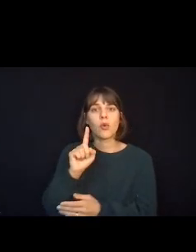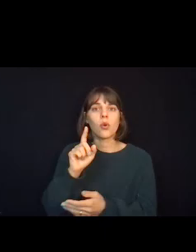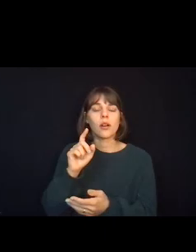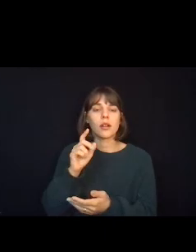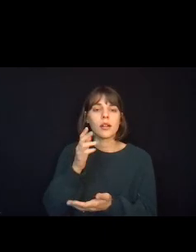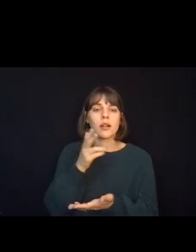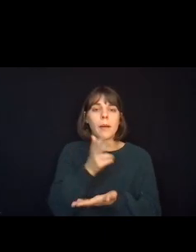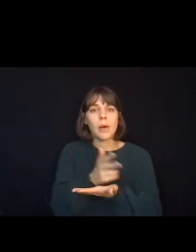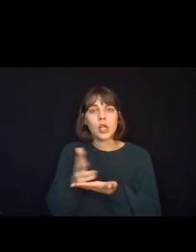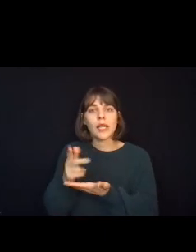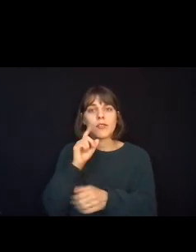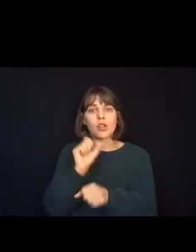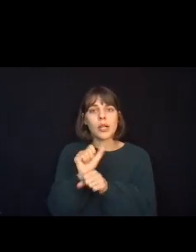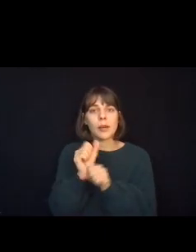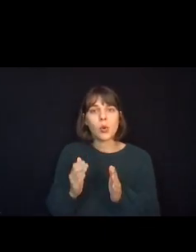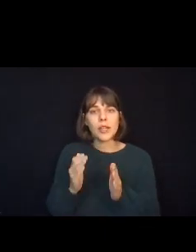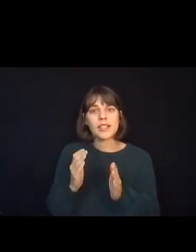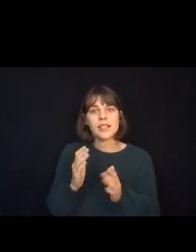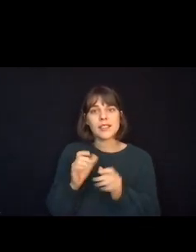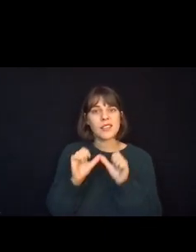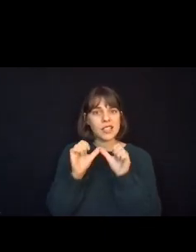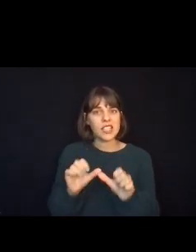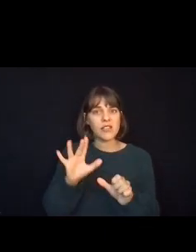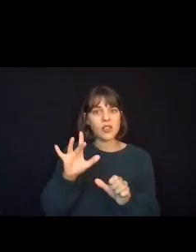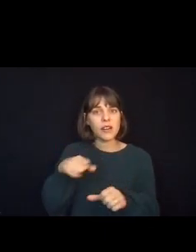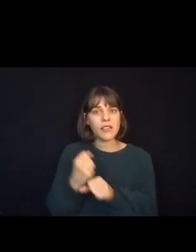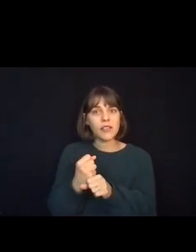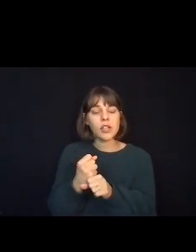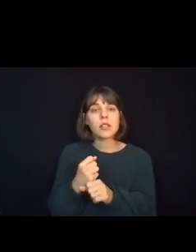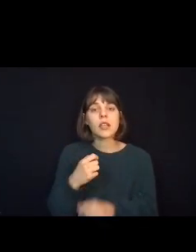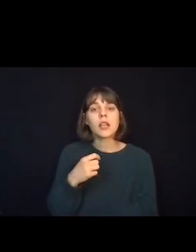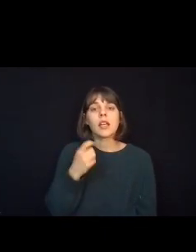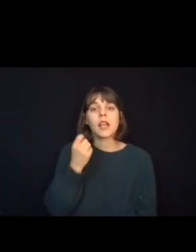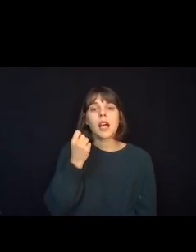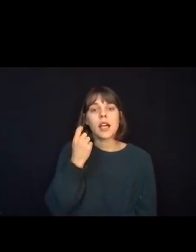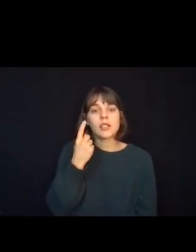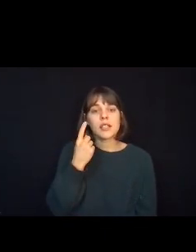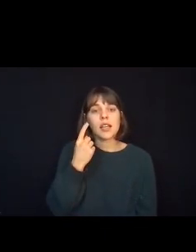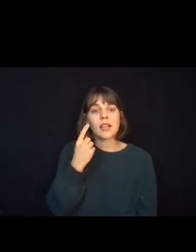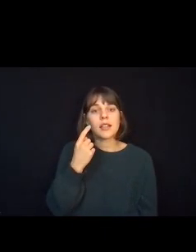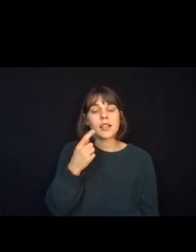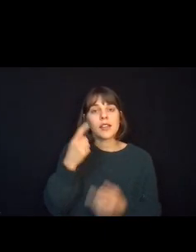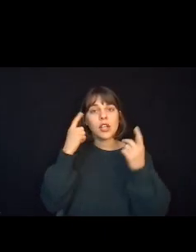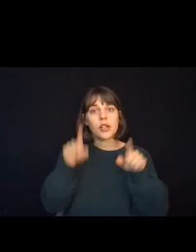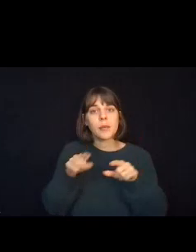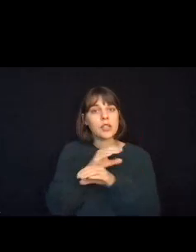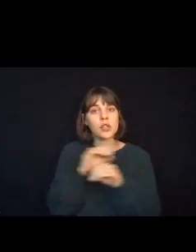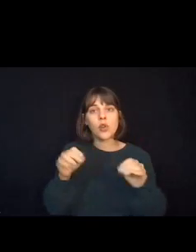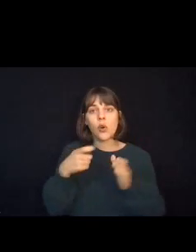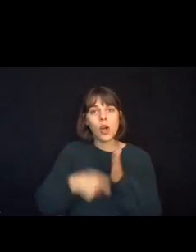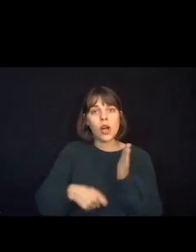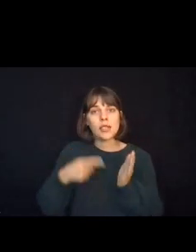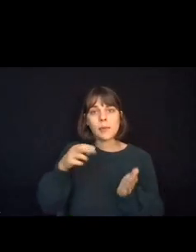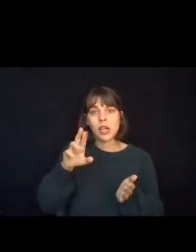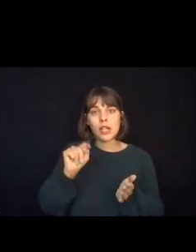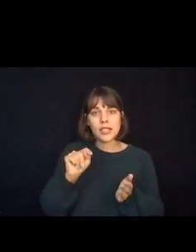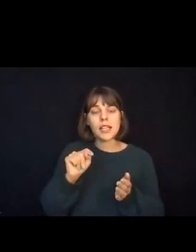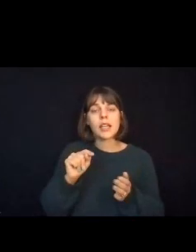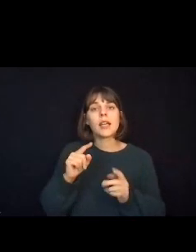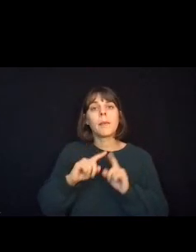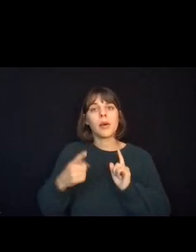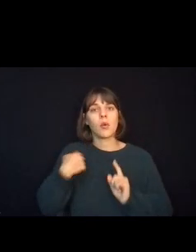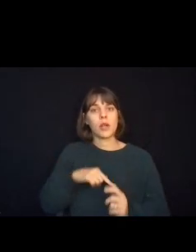ride purposes. The agreement is no cost to PRT, but PRT is responsible for maintaining the property. And I'll try to show